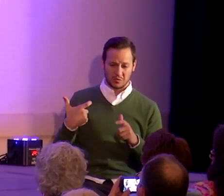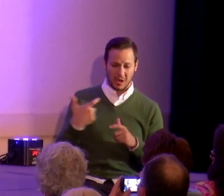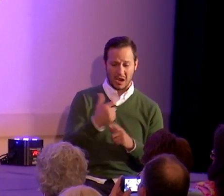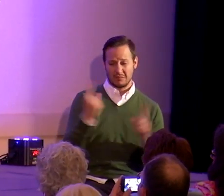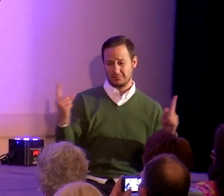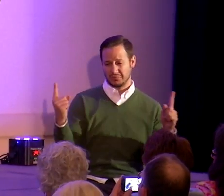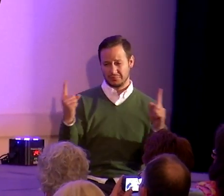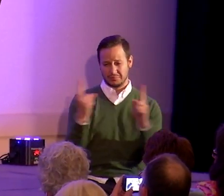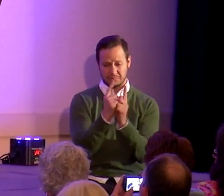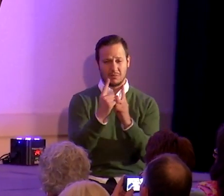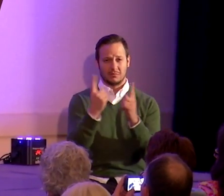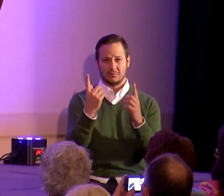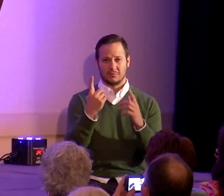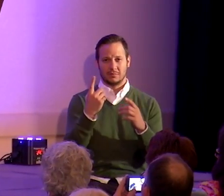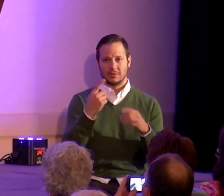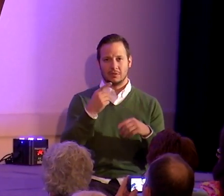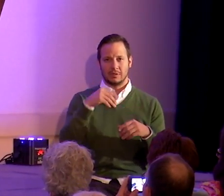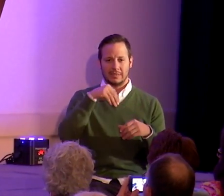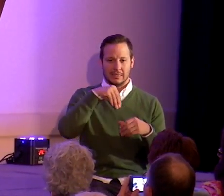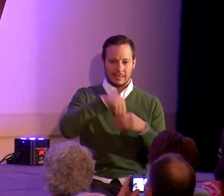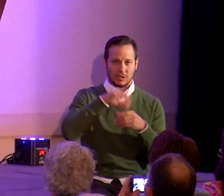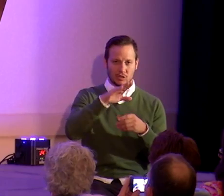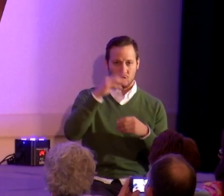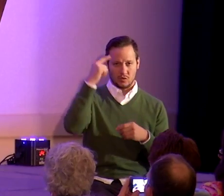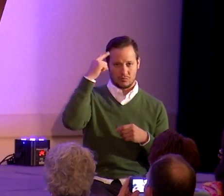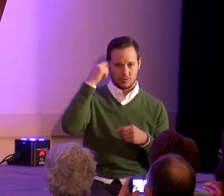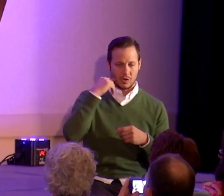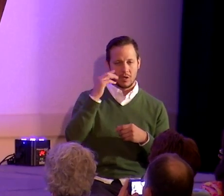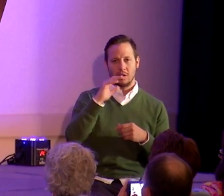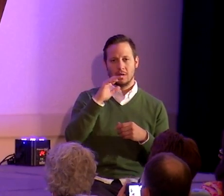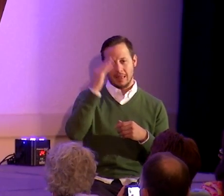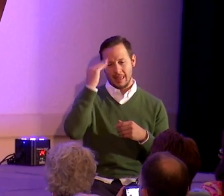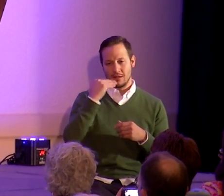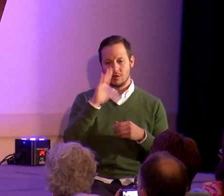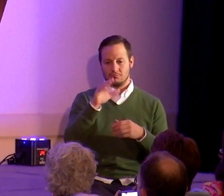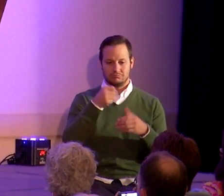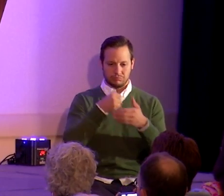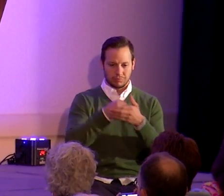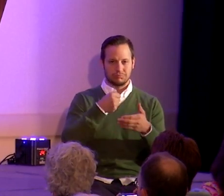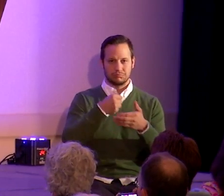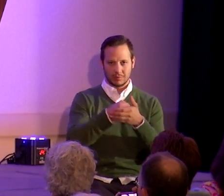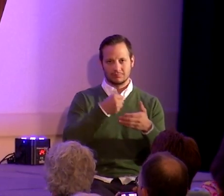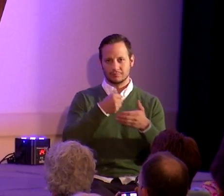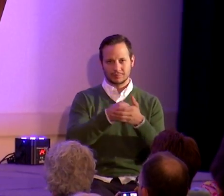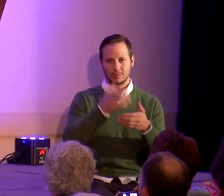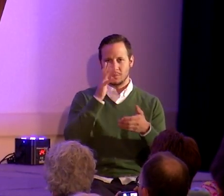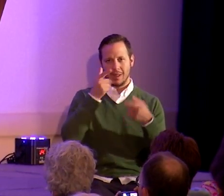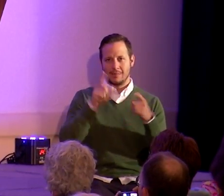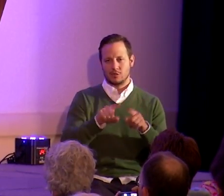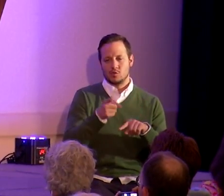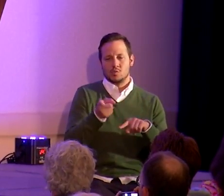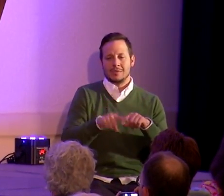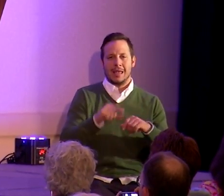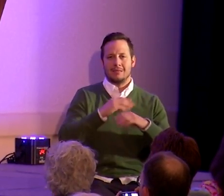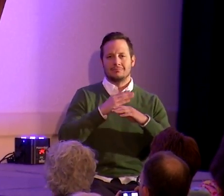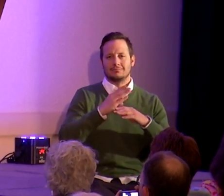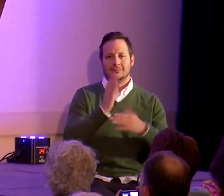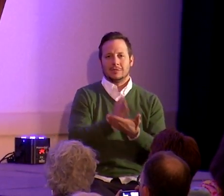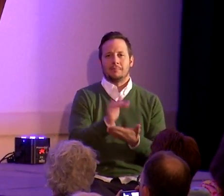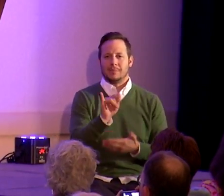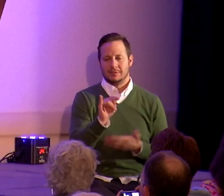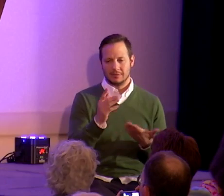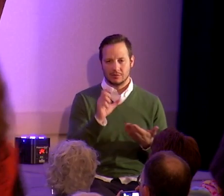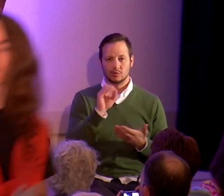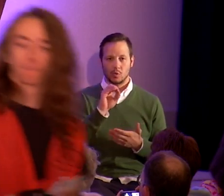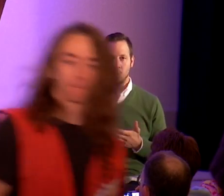directly opposing each other, and you can't pad the inside of your skull. Your brain's going to smack into the bone, and then boom, you got a concussion. There's no way to prevent that from happening playing football.